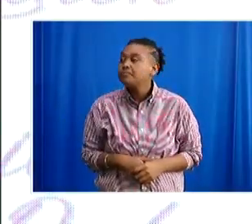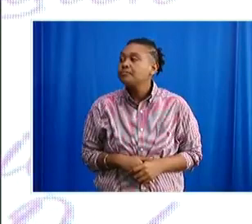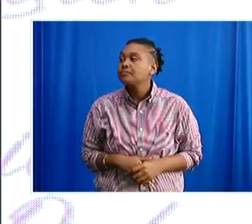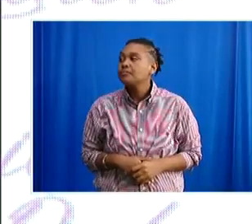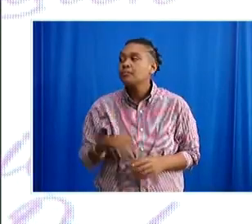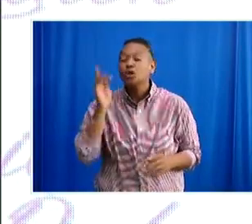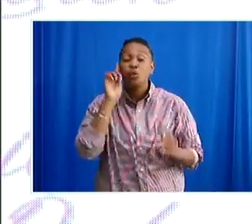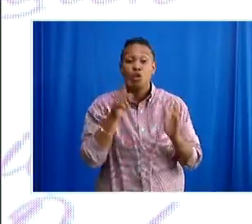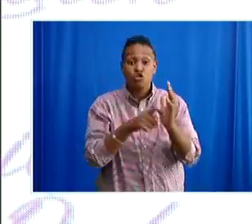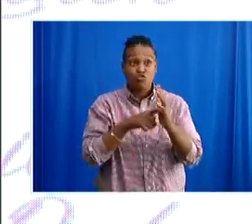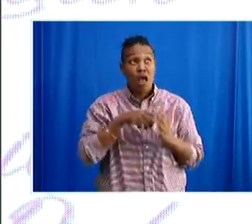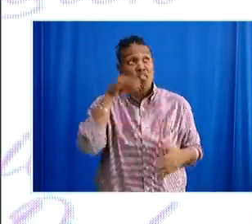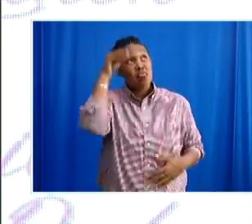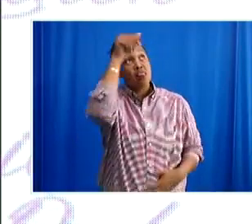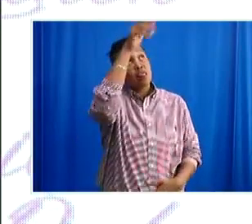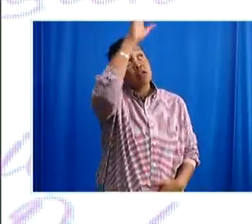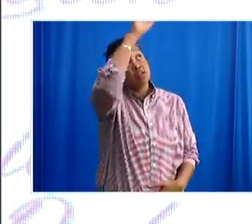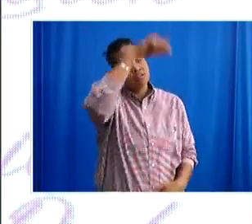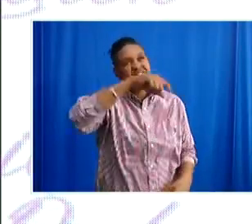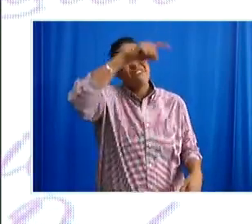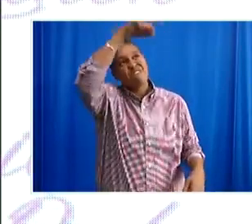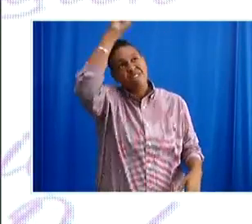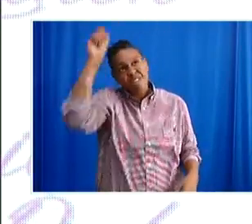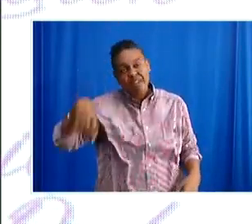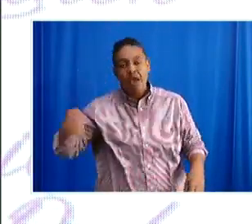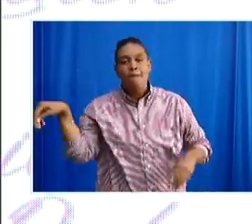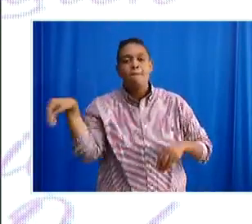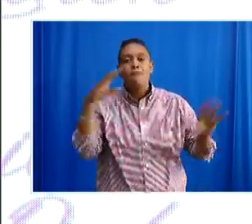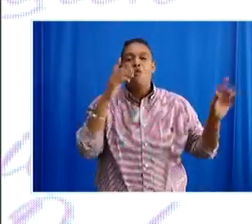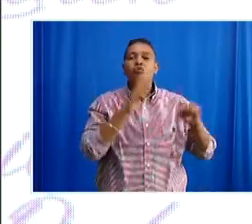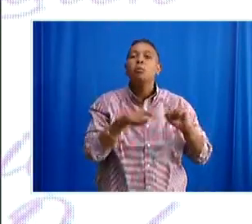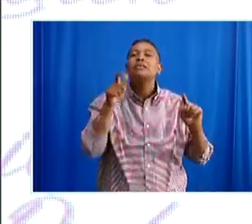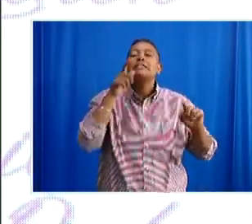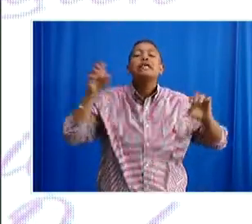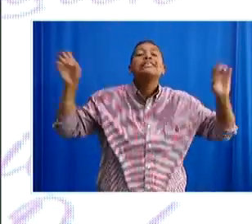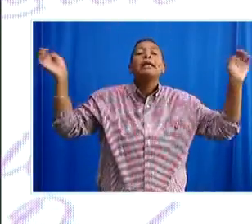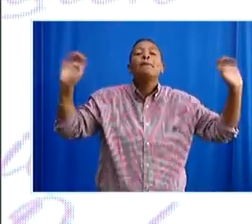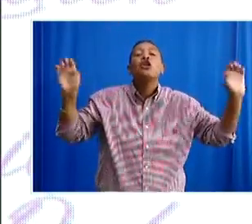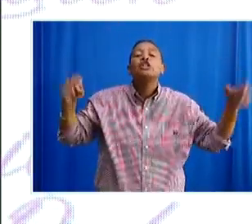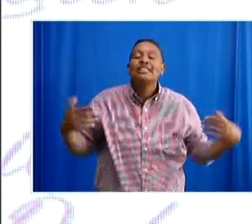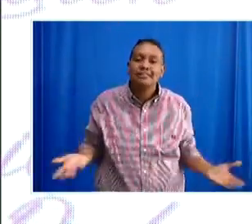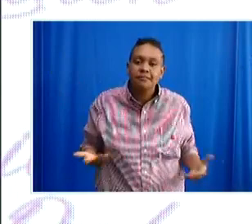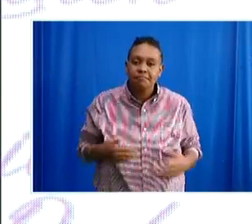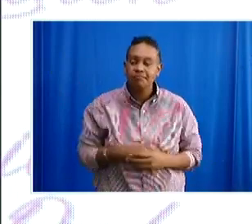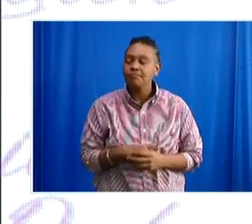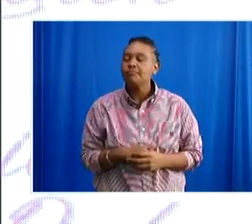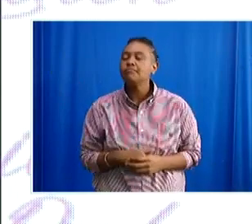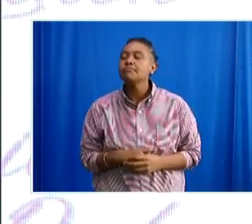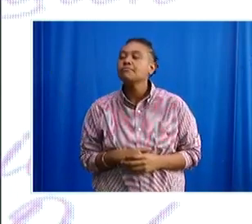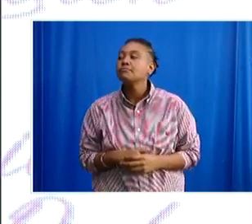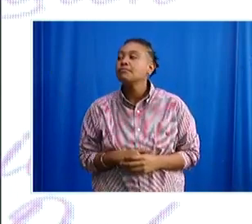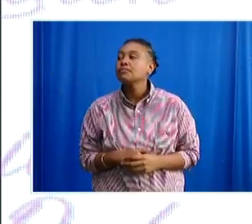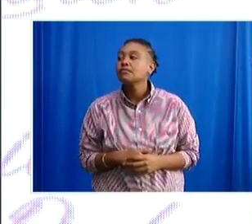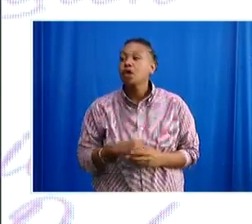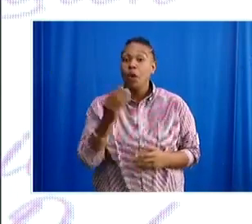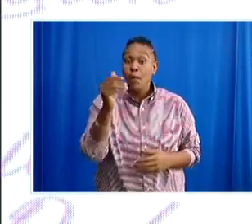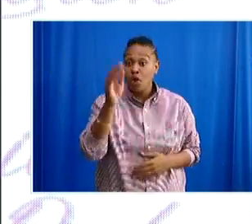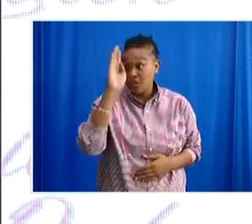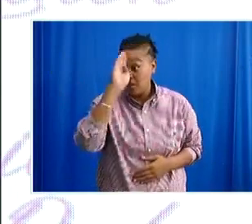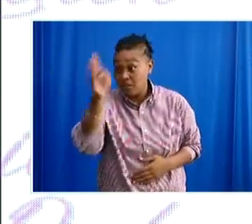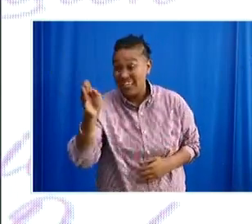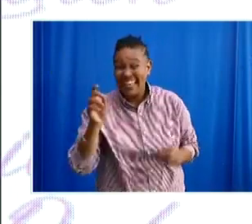require expenditure to move it. You have to get a crane and so forth. But it was not an emergency. Where the money went